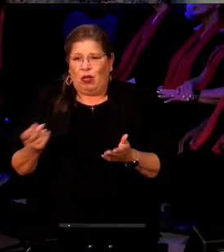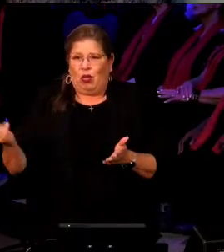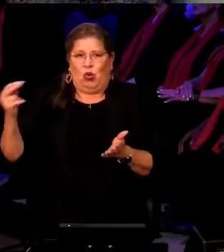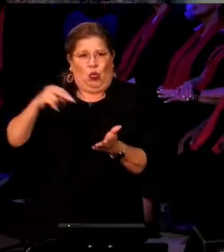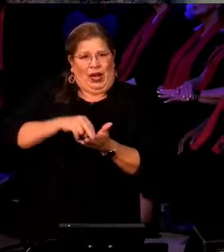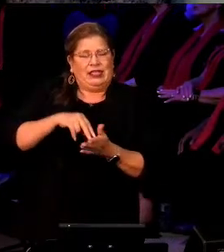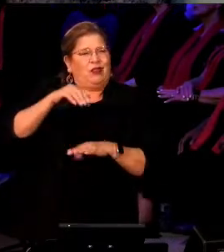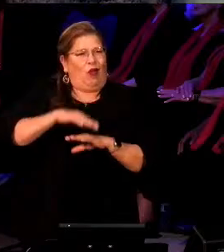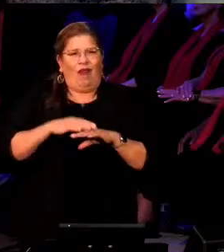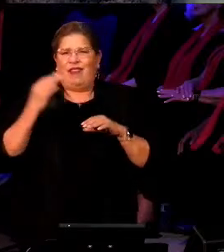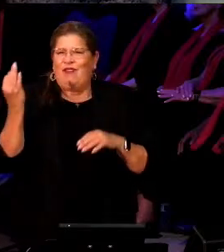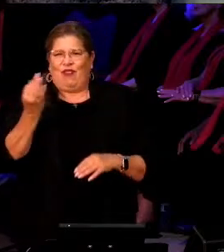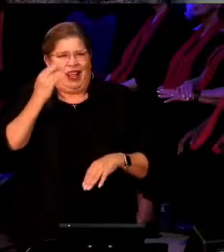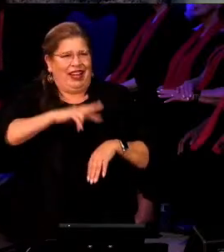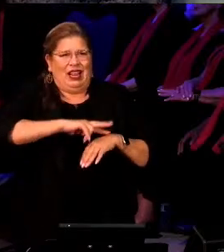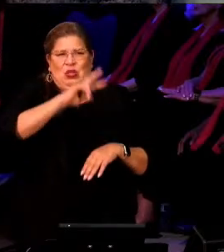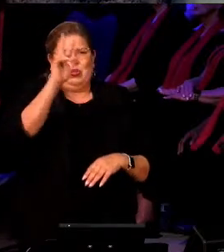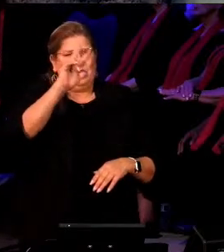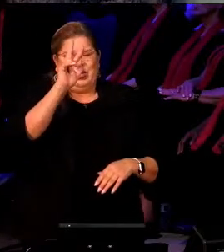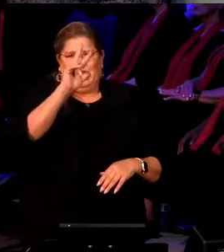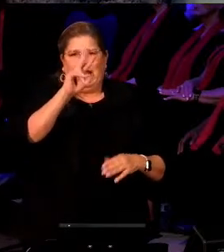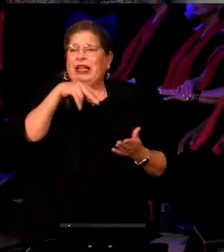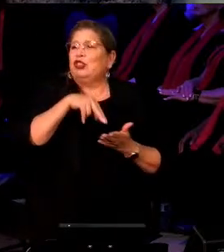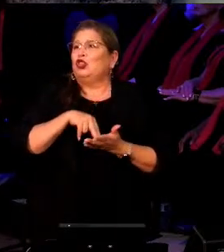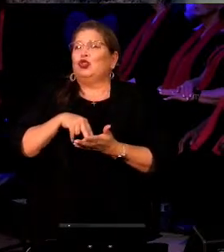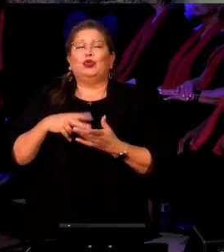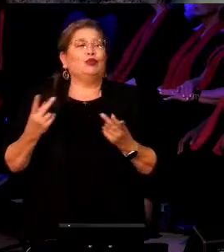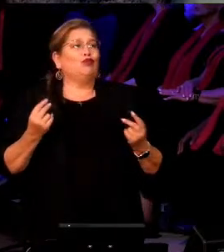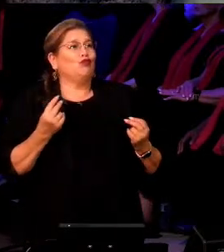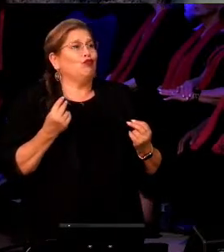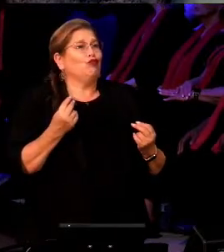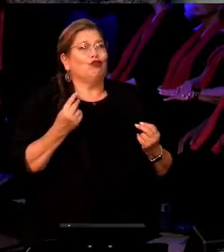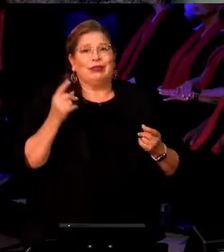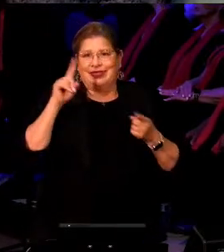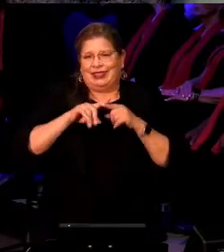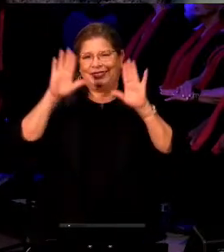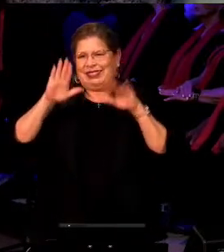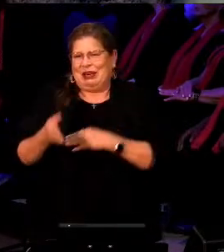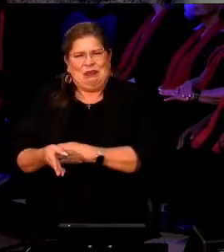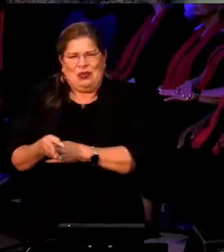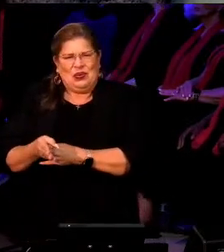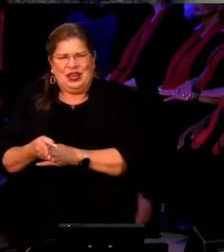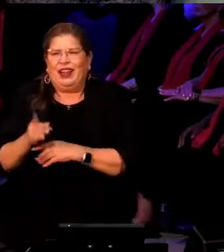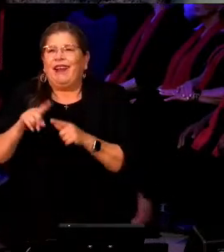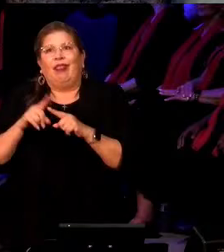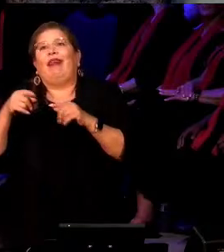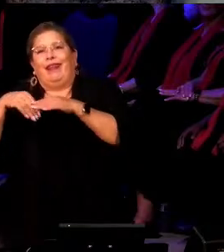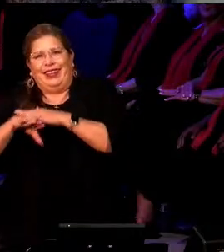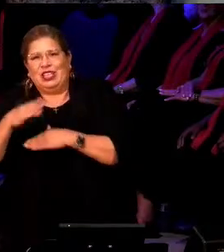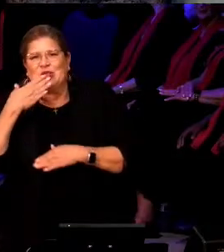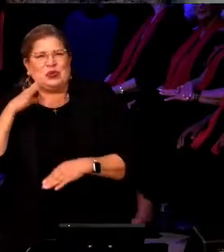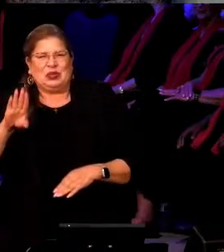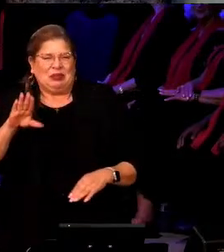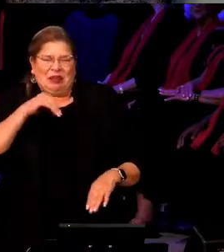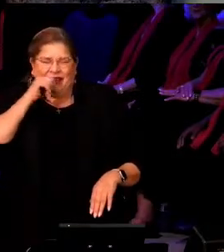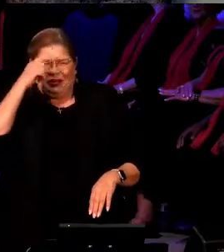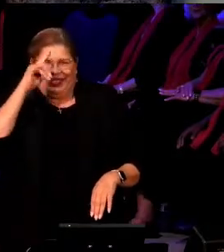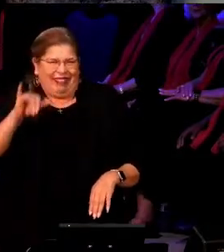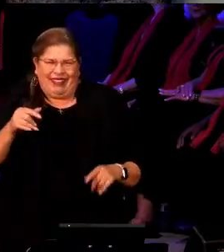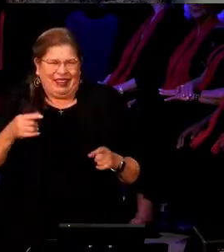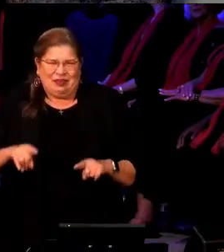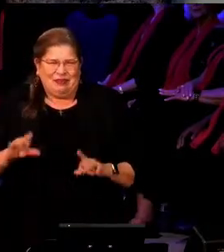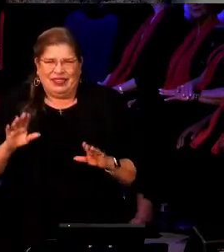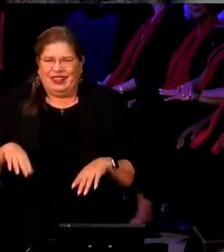life on Friday at 3 p.m. and stood around by their tombs to Sunday morning and then wandered into the city.